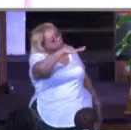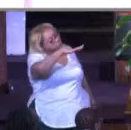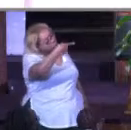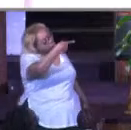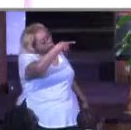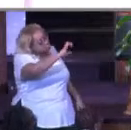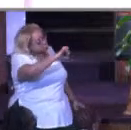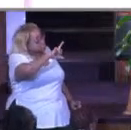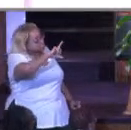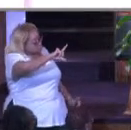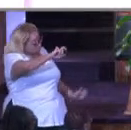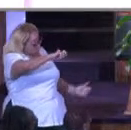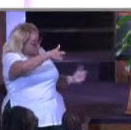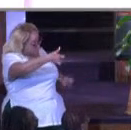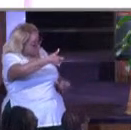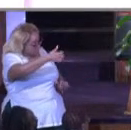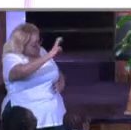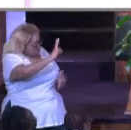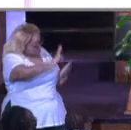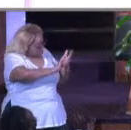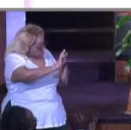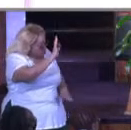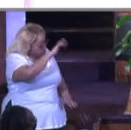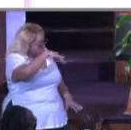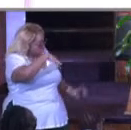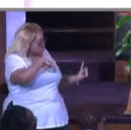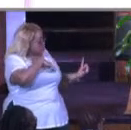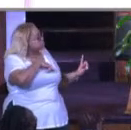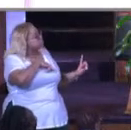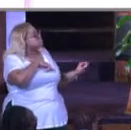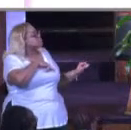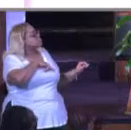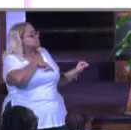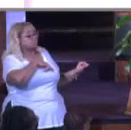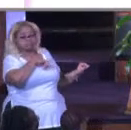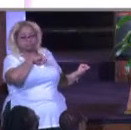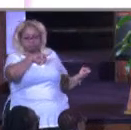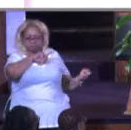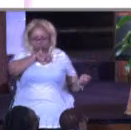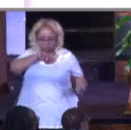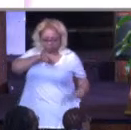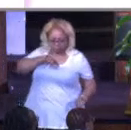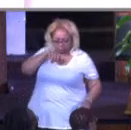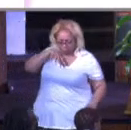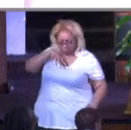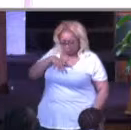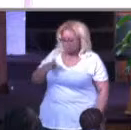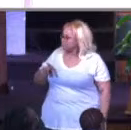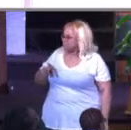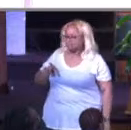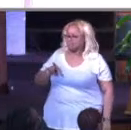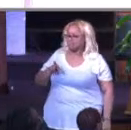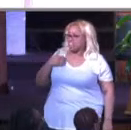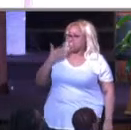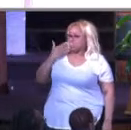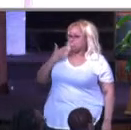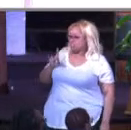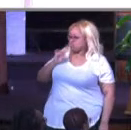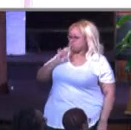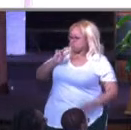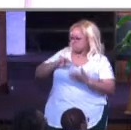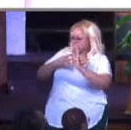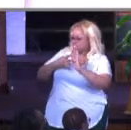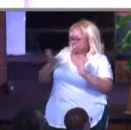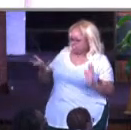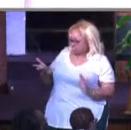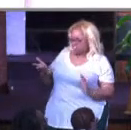Patrick, have you been baptized in the Holy Ghost? And I said, ma'am, I don't even know what you're